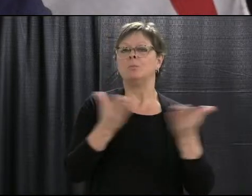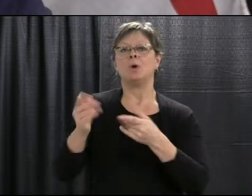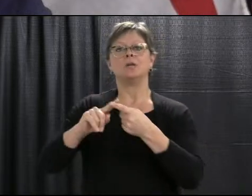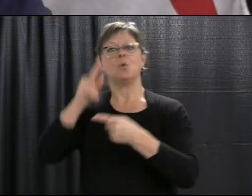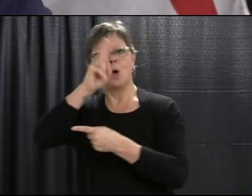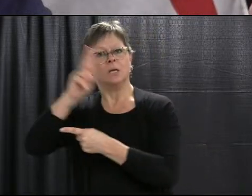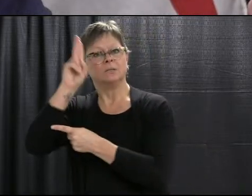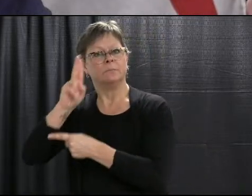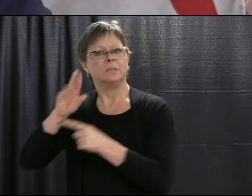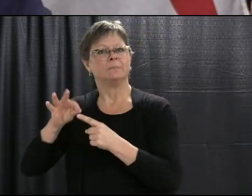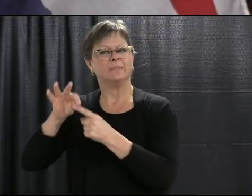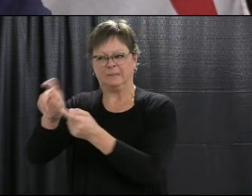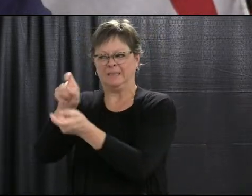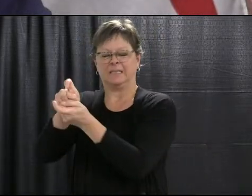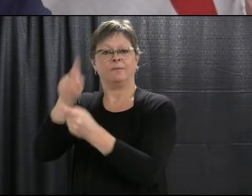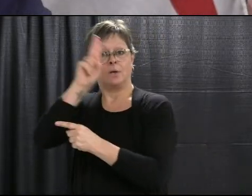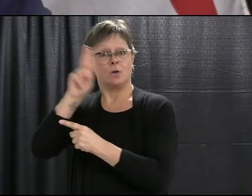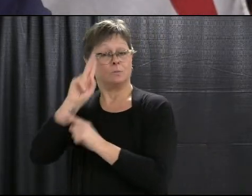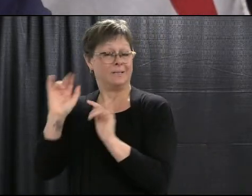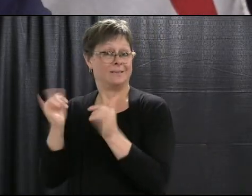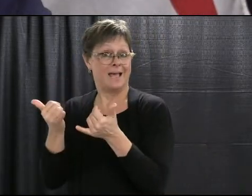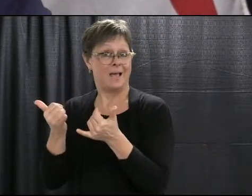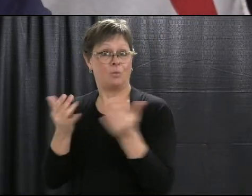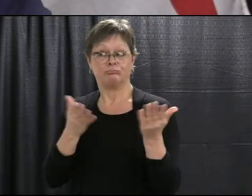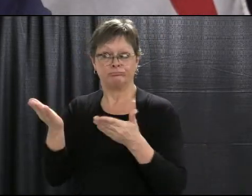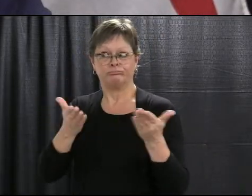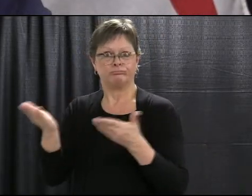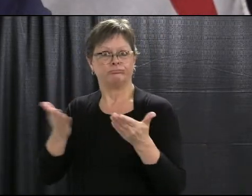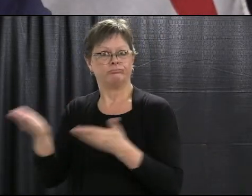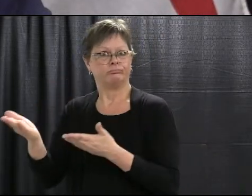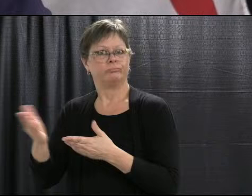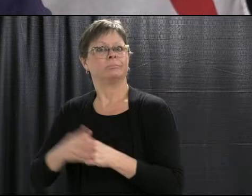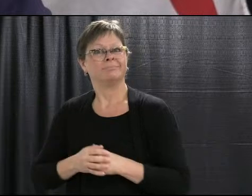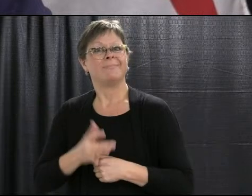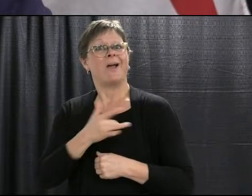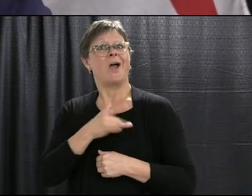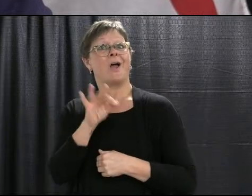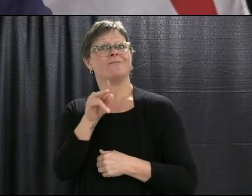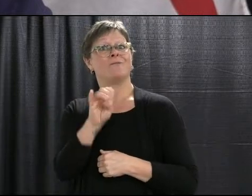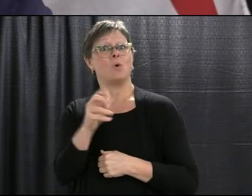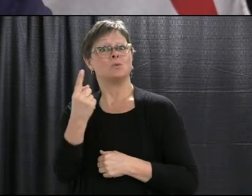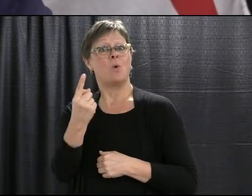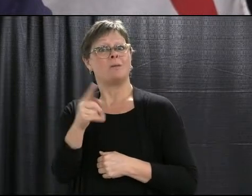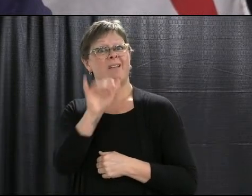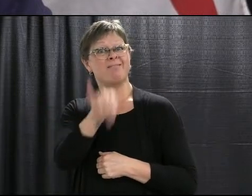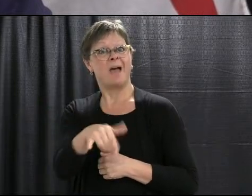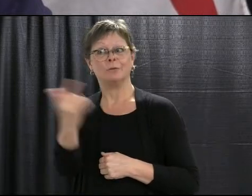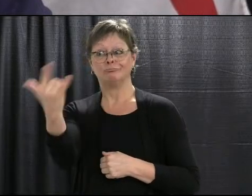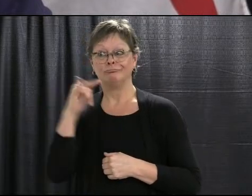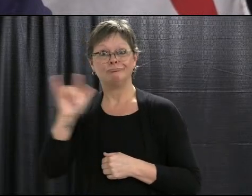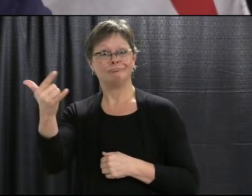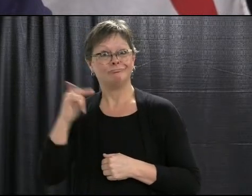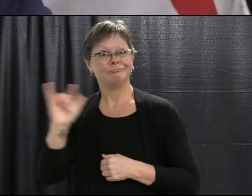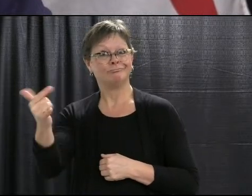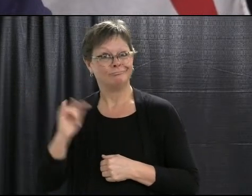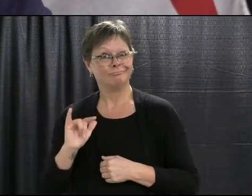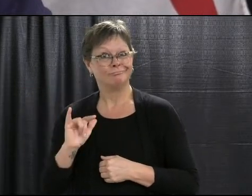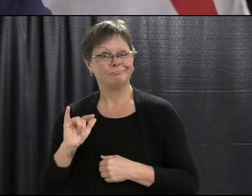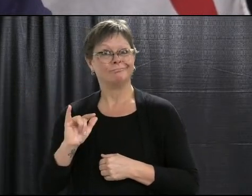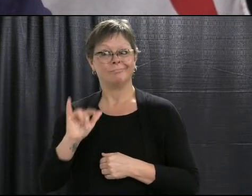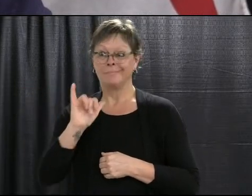can get in a different arena. Heart Force One is doing that, and it's increasing in the number. But